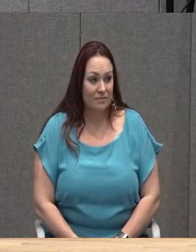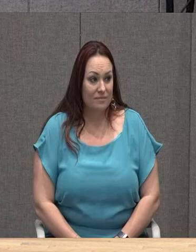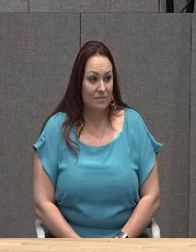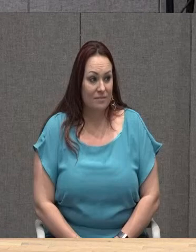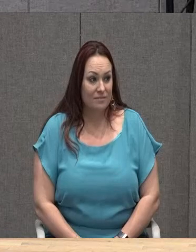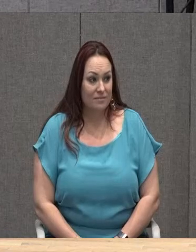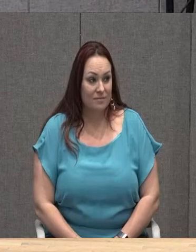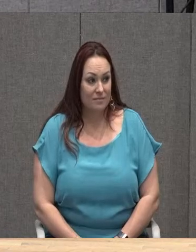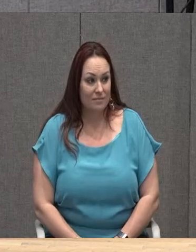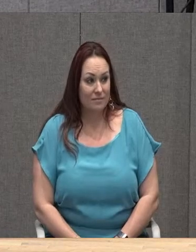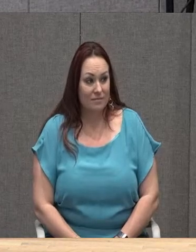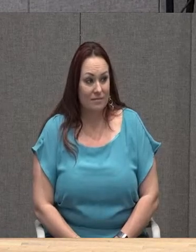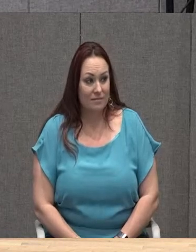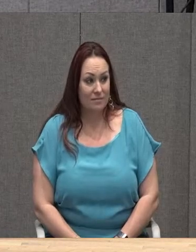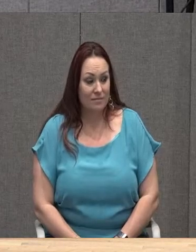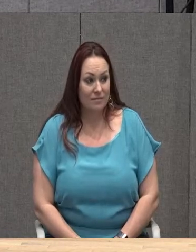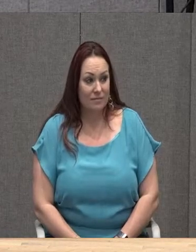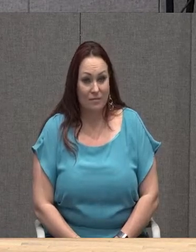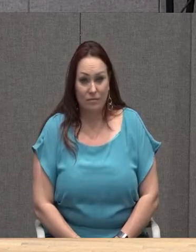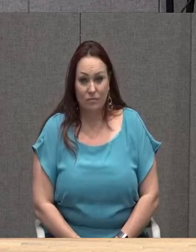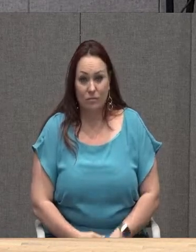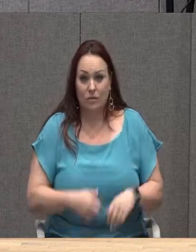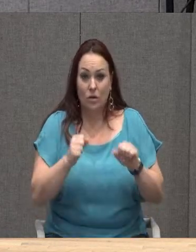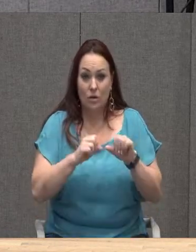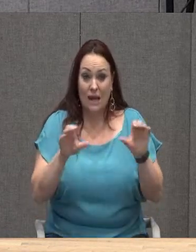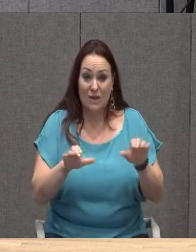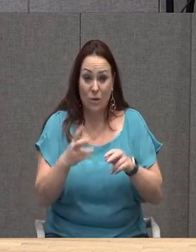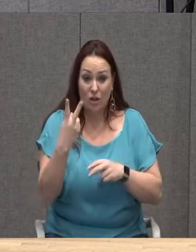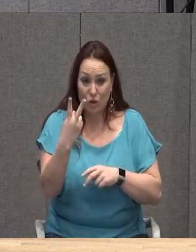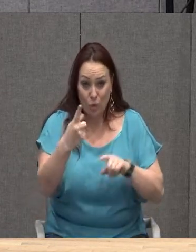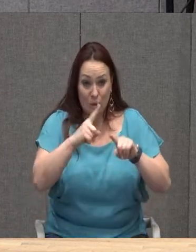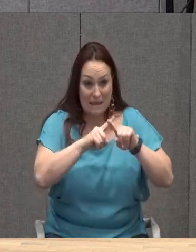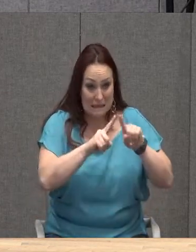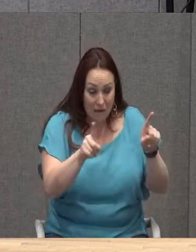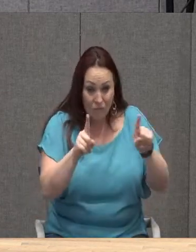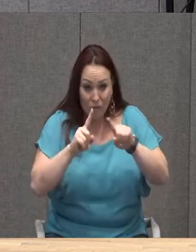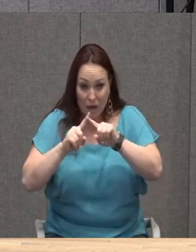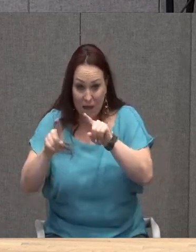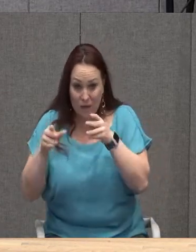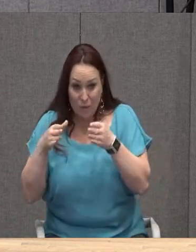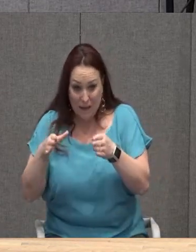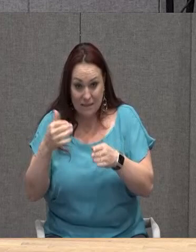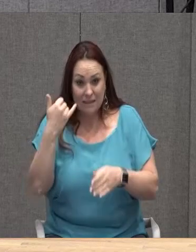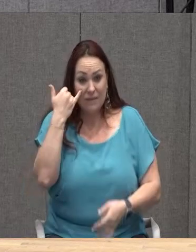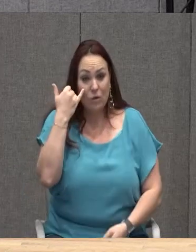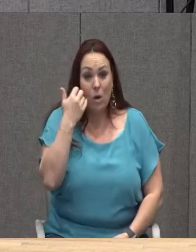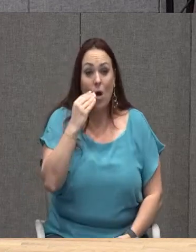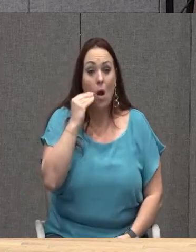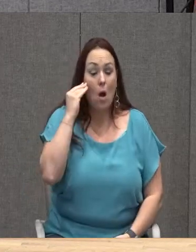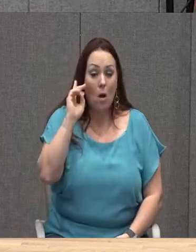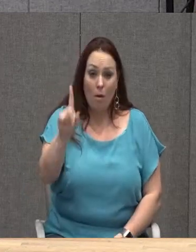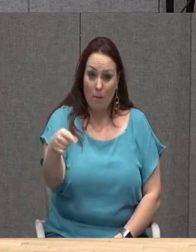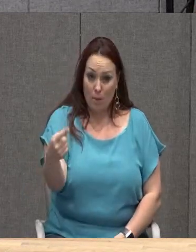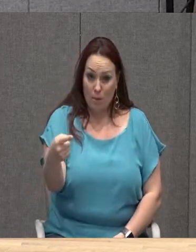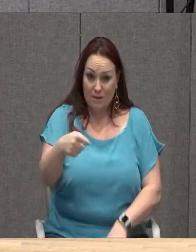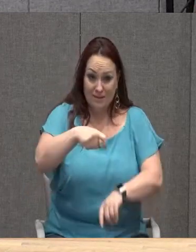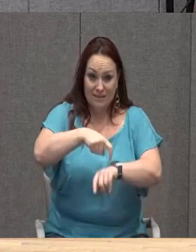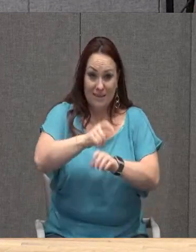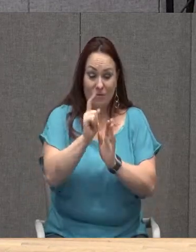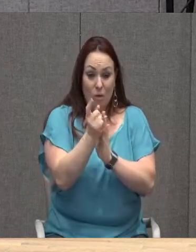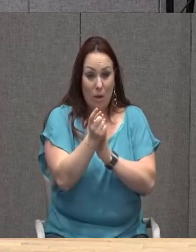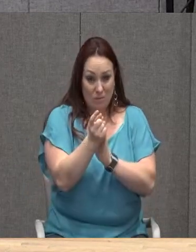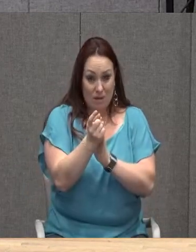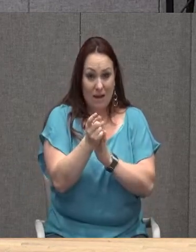para que podamos jugar este juego. So you can do this 2 ways. You can, if you are at home by yourself, you are going to time for 1